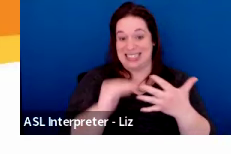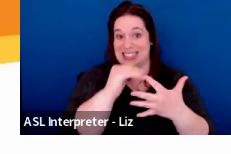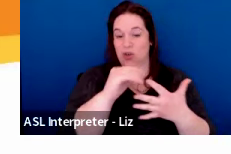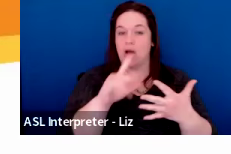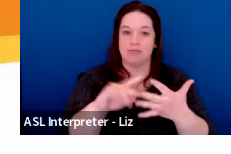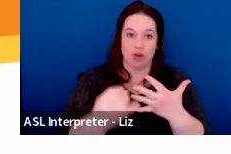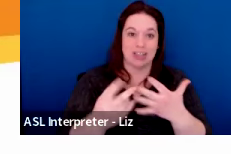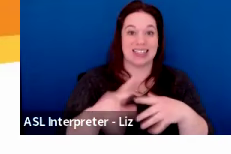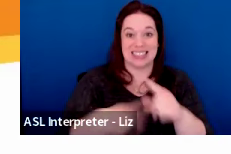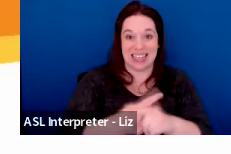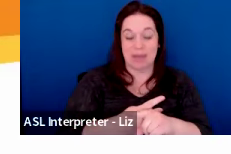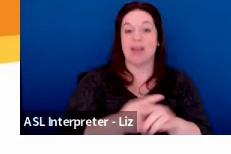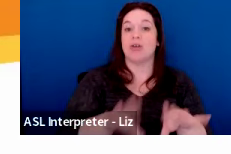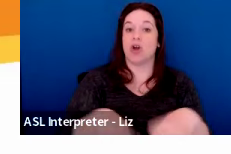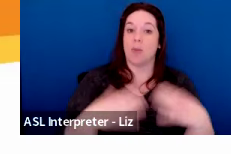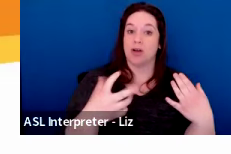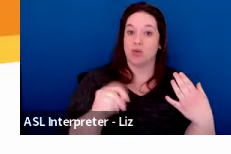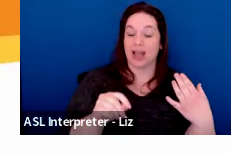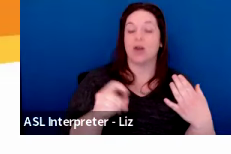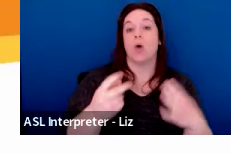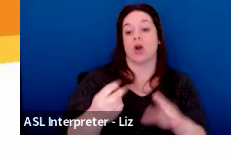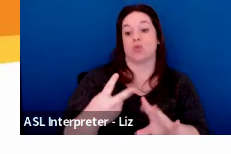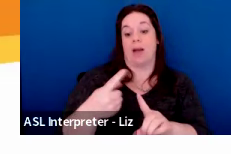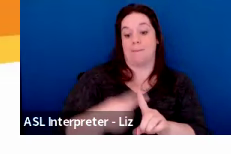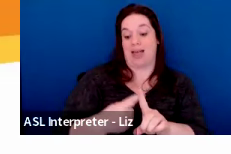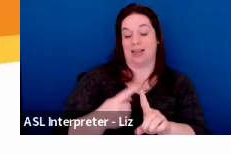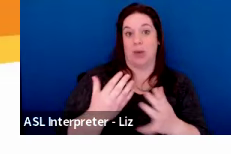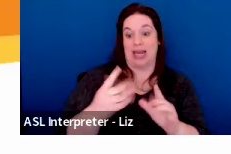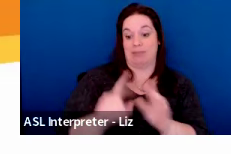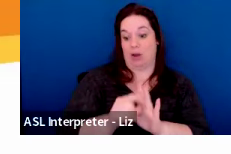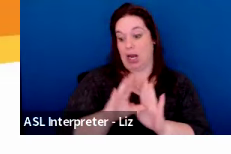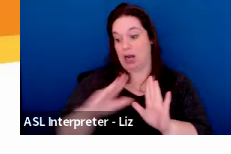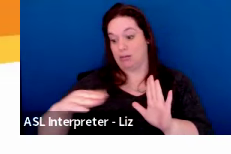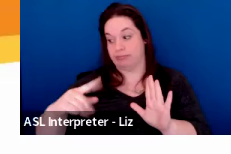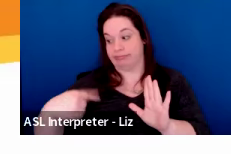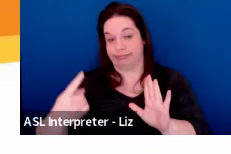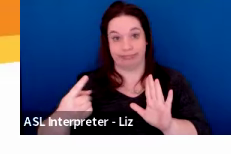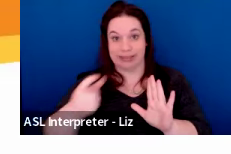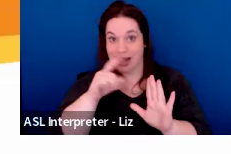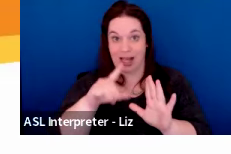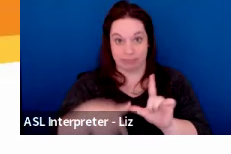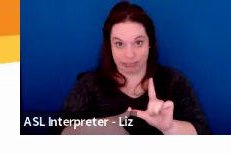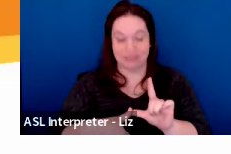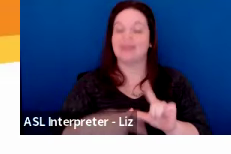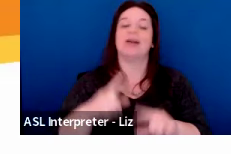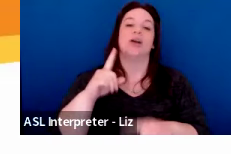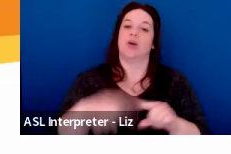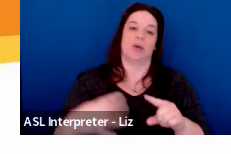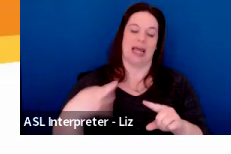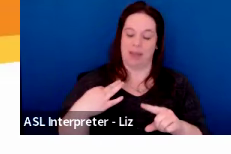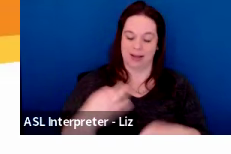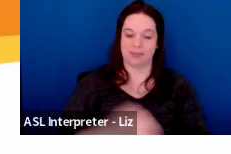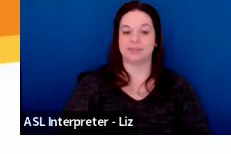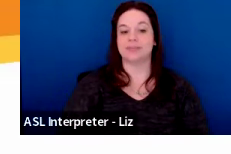have an open grant or the 12-month waiting requirement has not been met, you cannot apply.